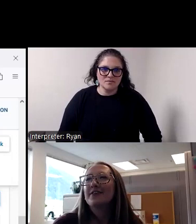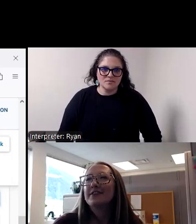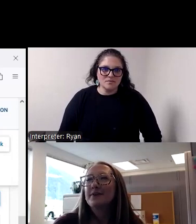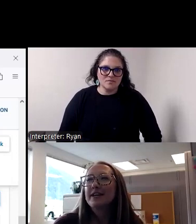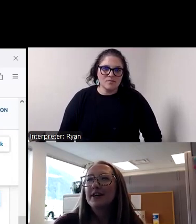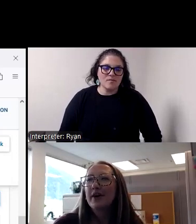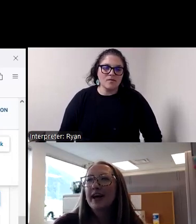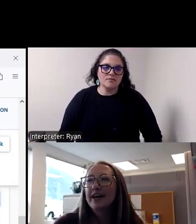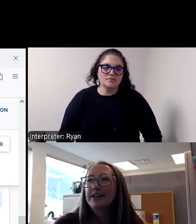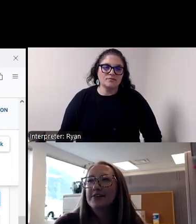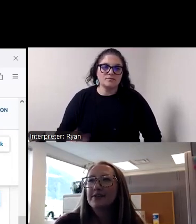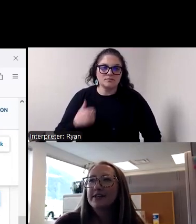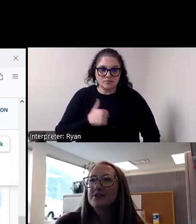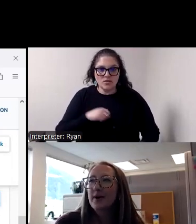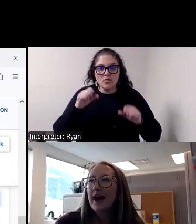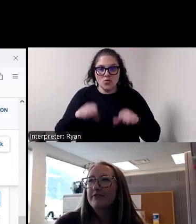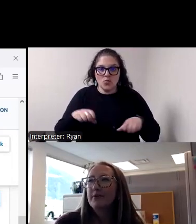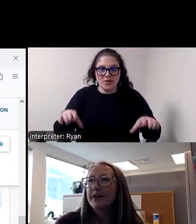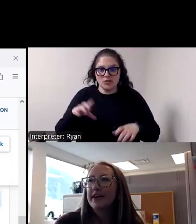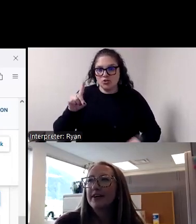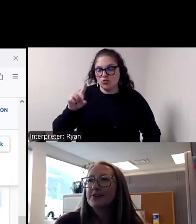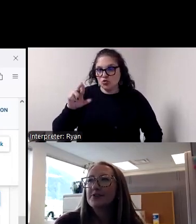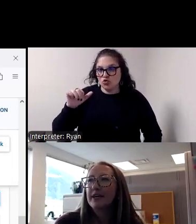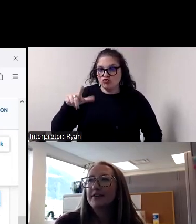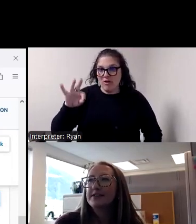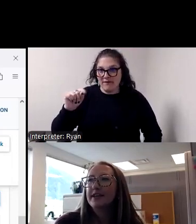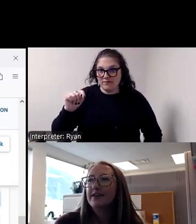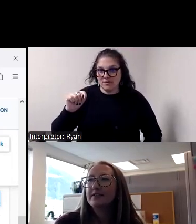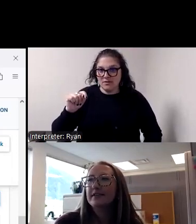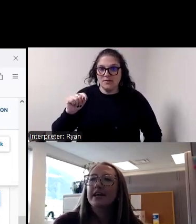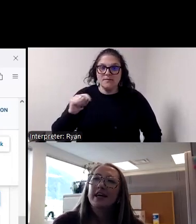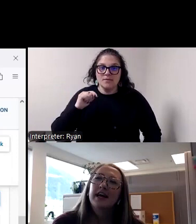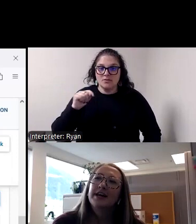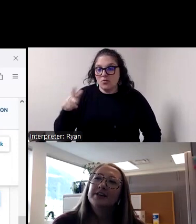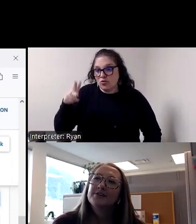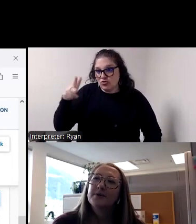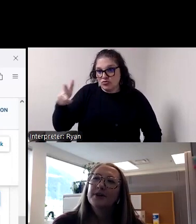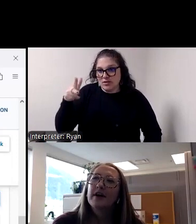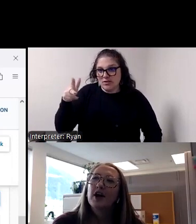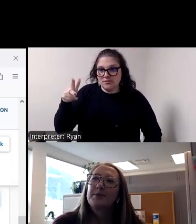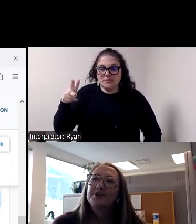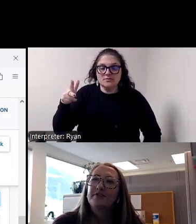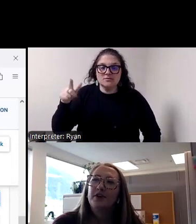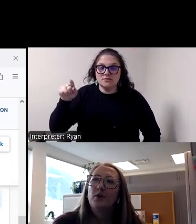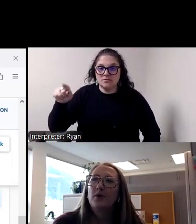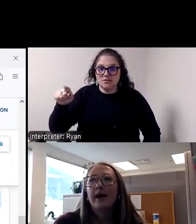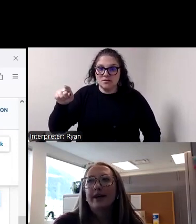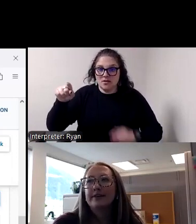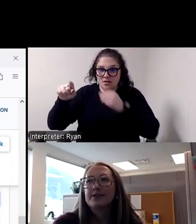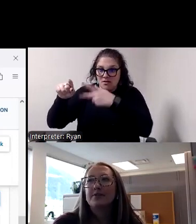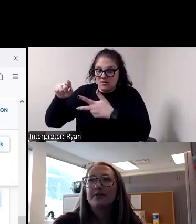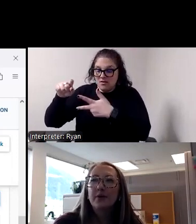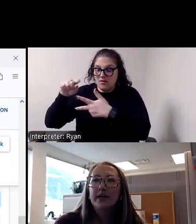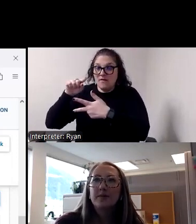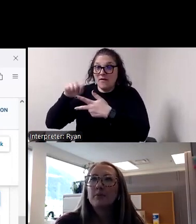anyway, so we're gonna go ahead and do this draft one here. So I'm gonna hit the Skittles. And this one you have an option to view or